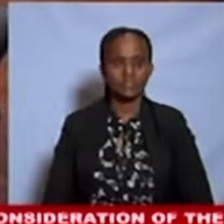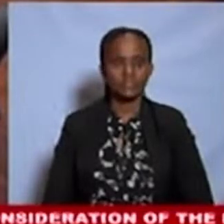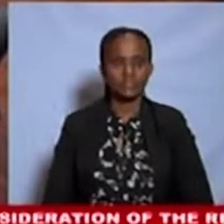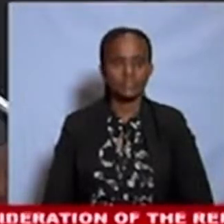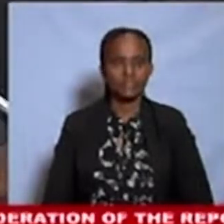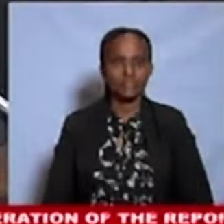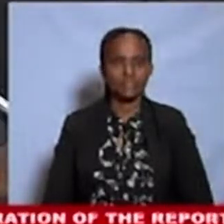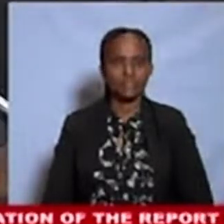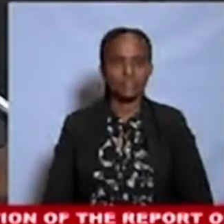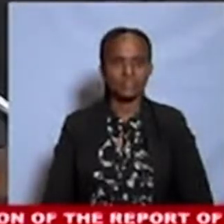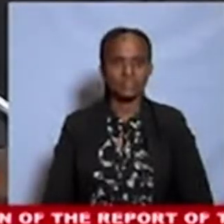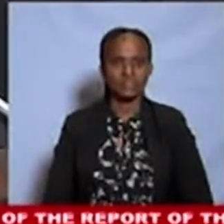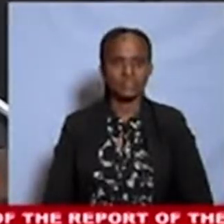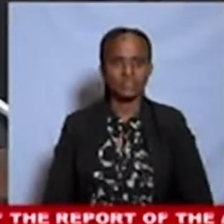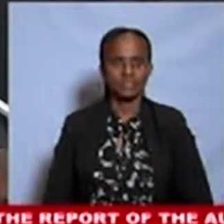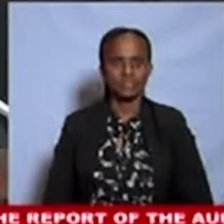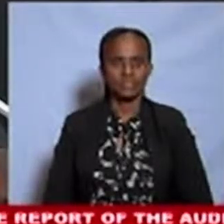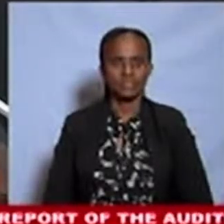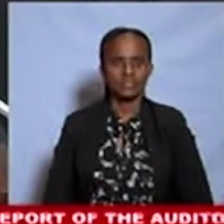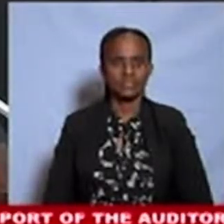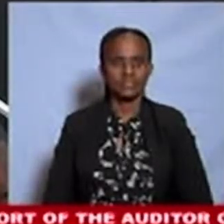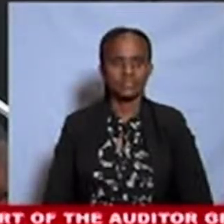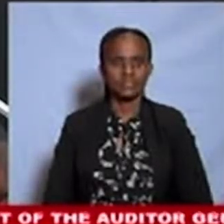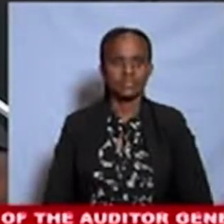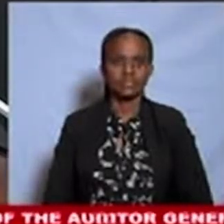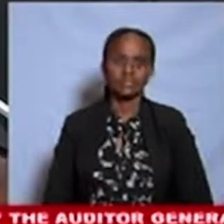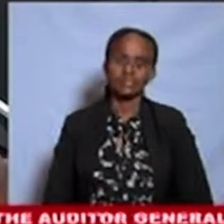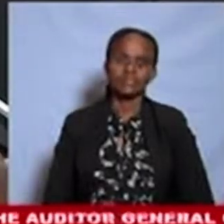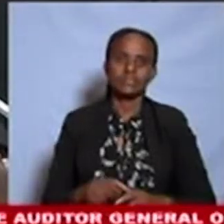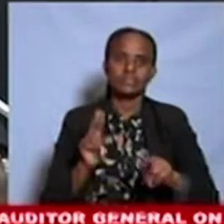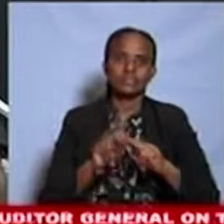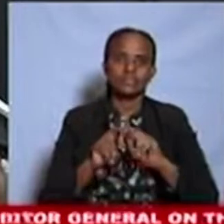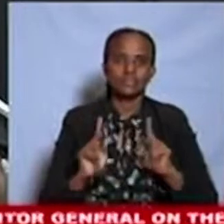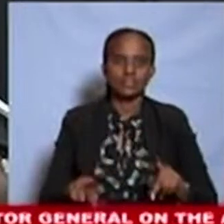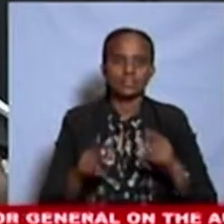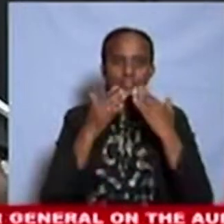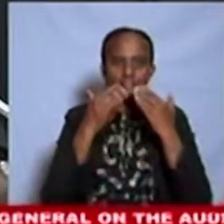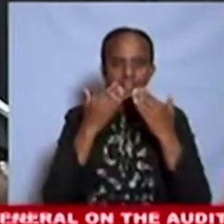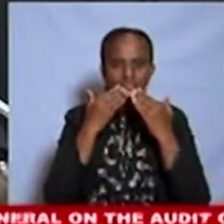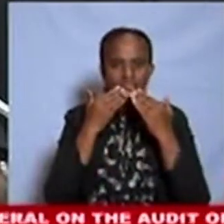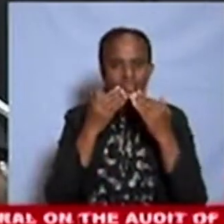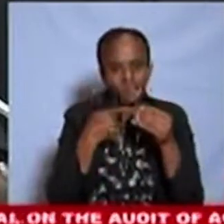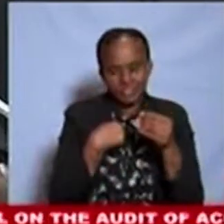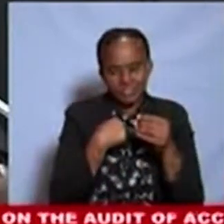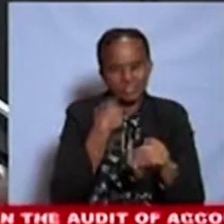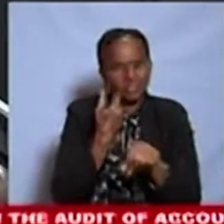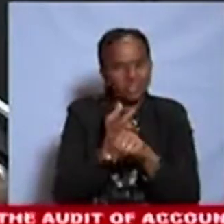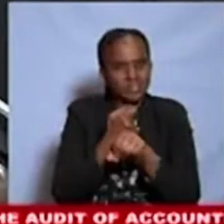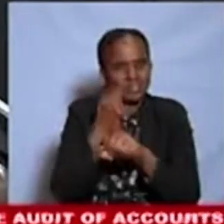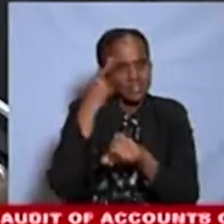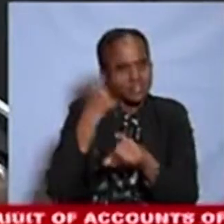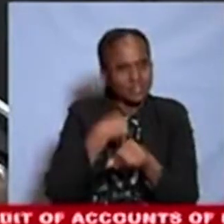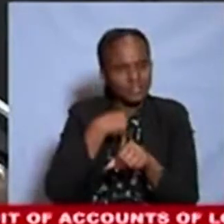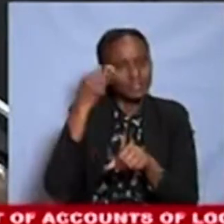Thank you, Chair. It will be difficult at this point for me to know who had authorized,